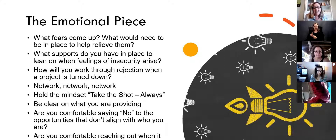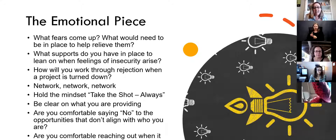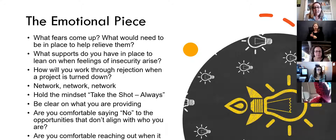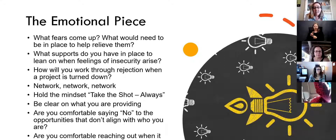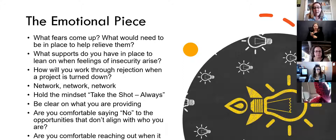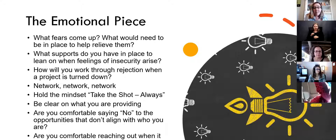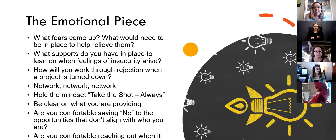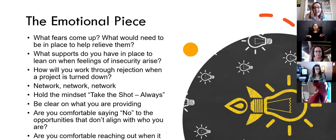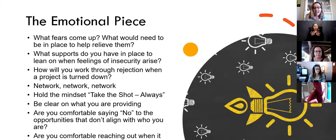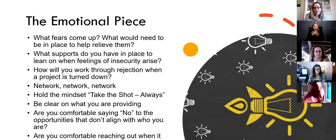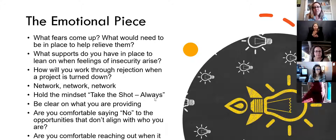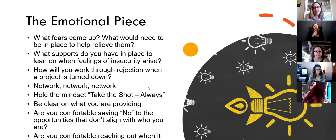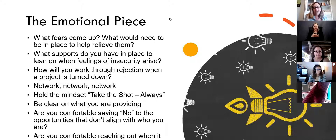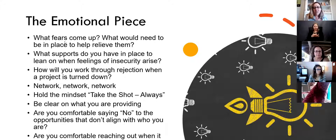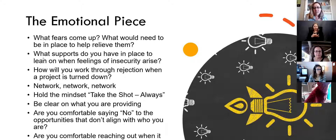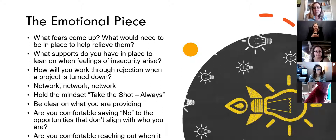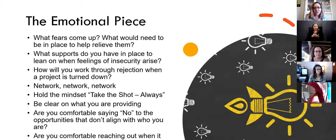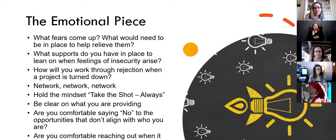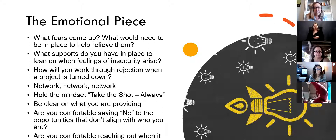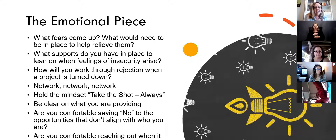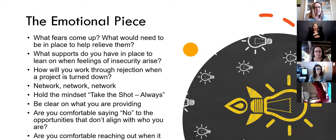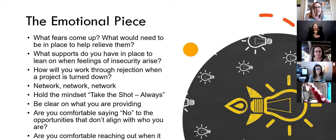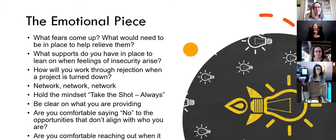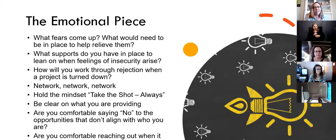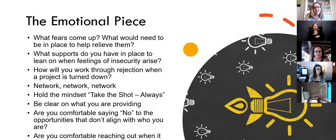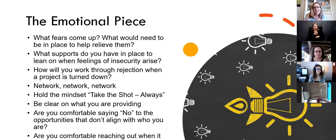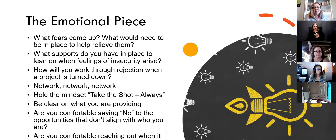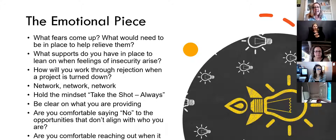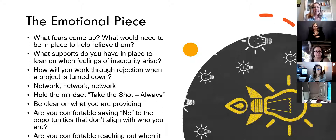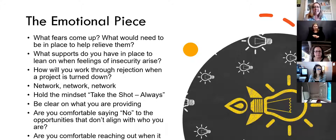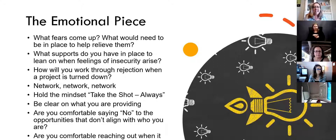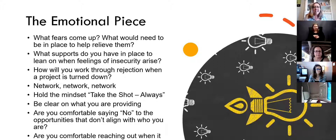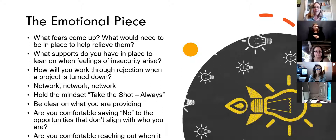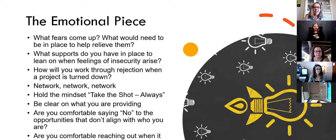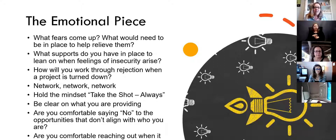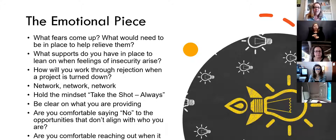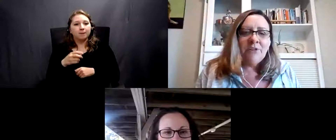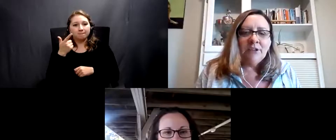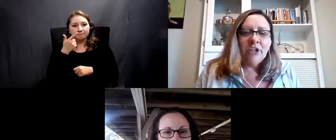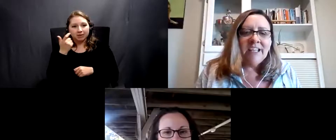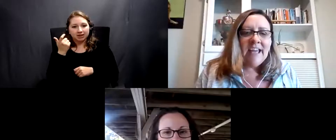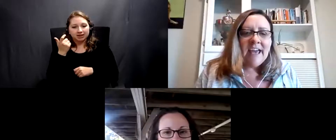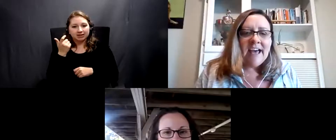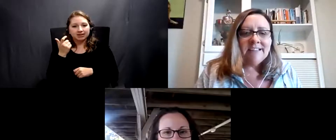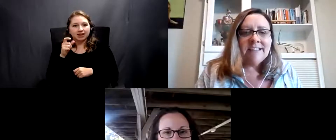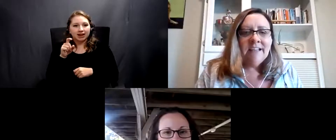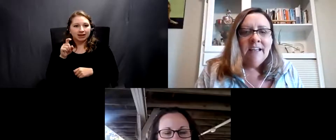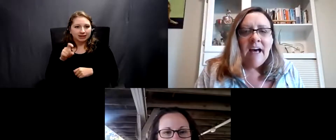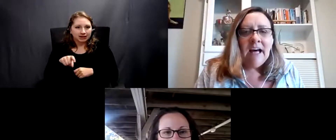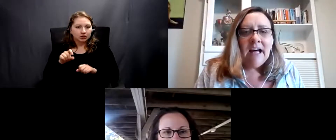pieces in my entrepreneurial journey, because I needed to be able to look